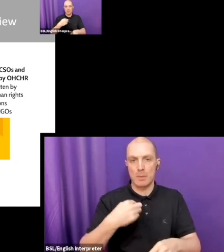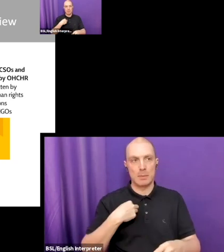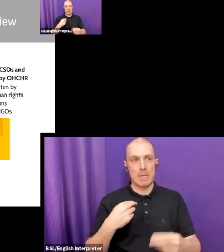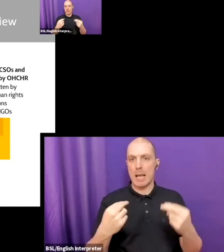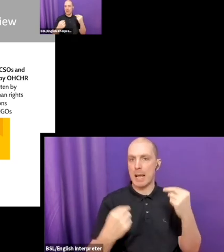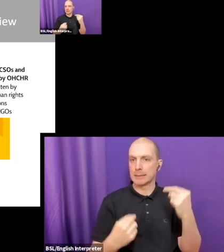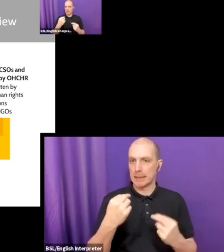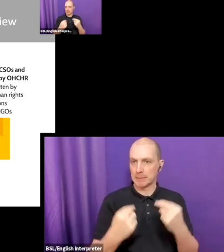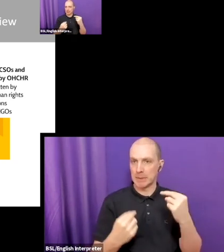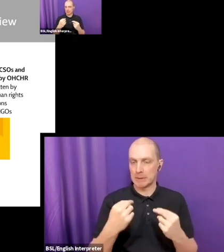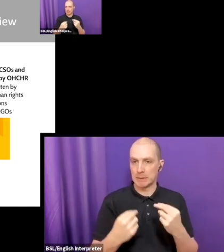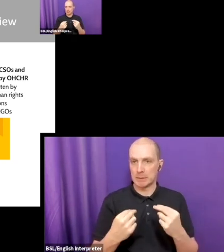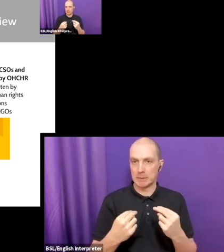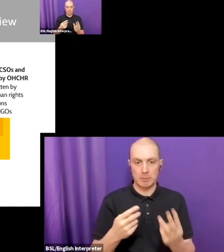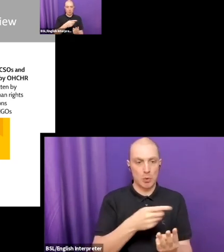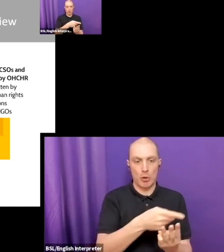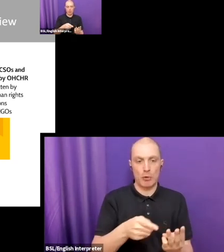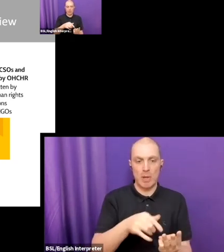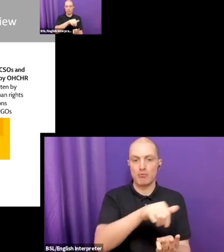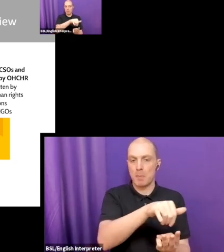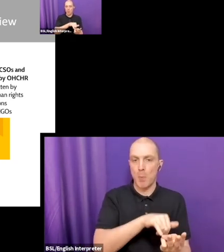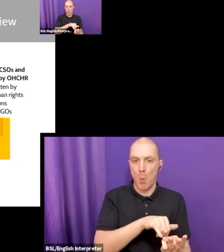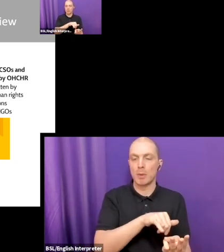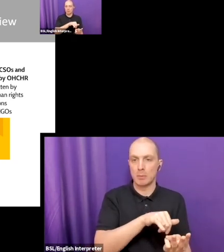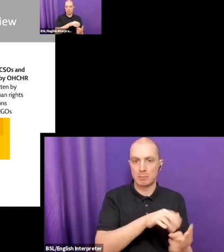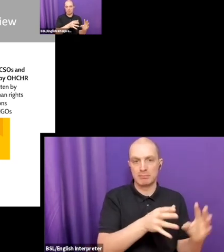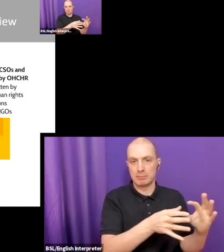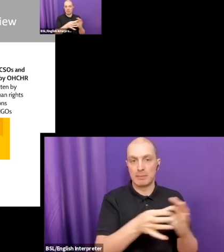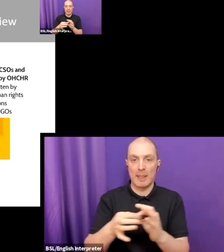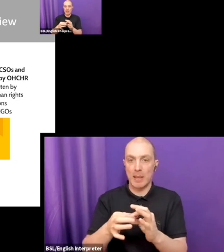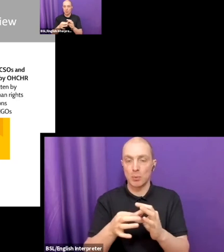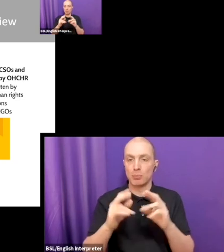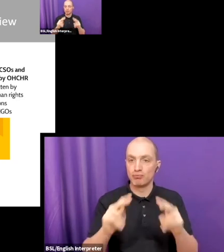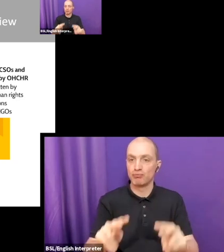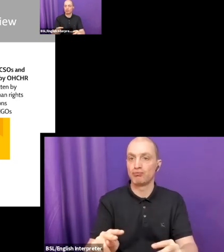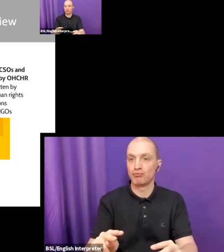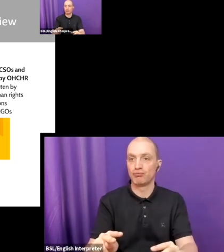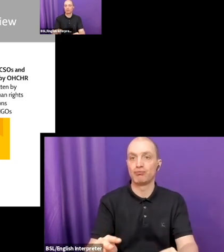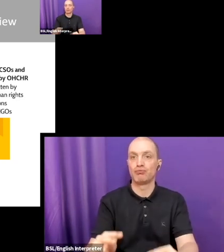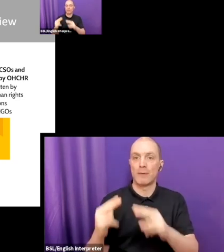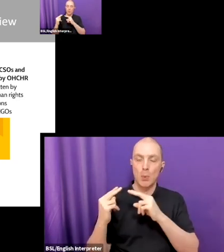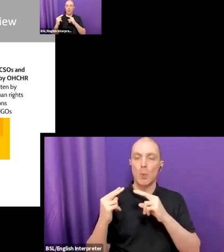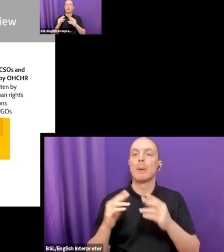these three reports are the basis of the review. This means that during the exam,